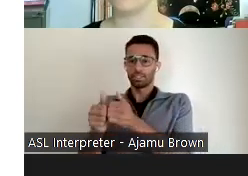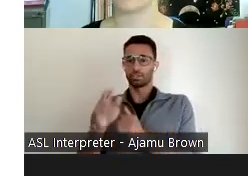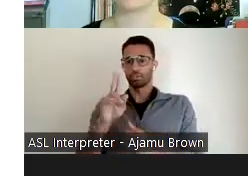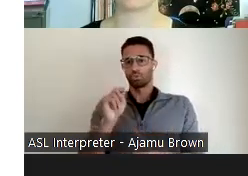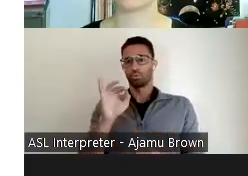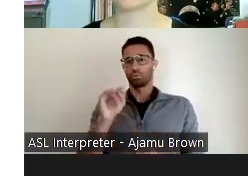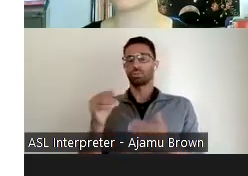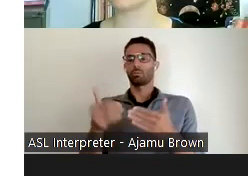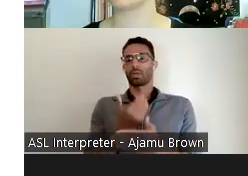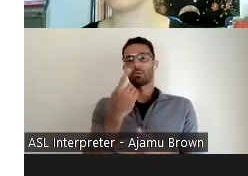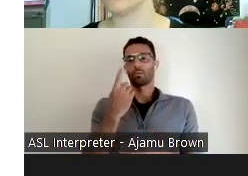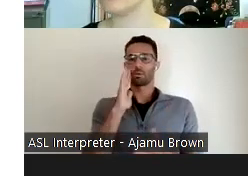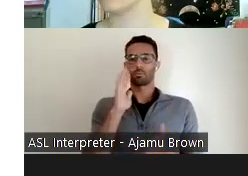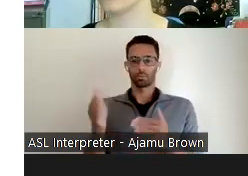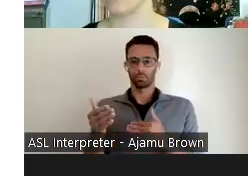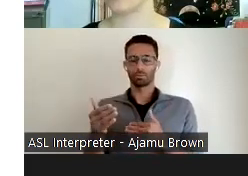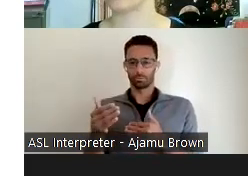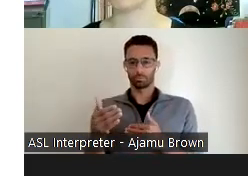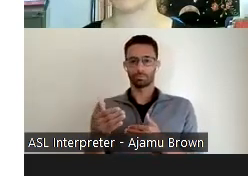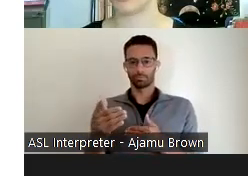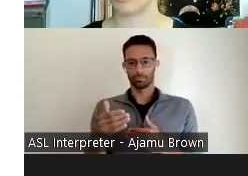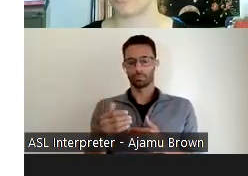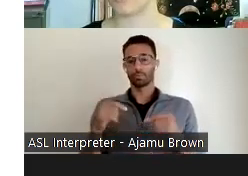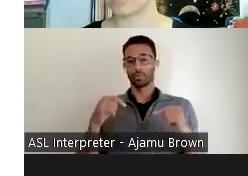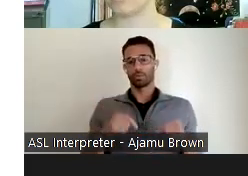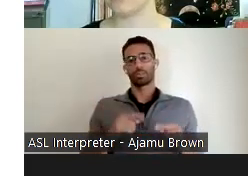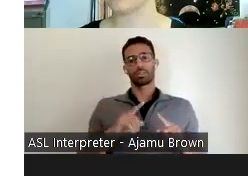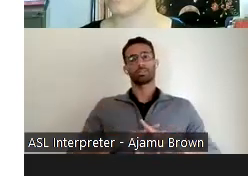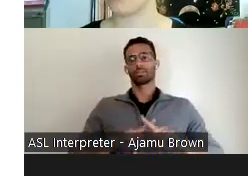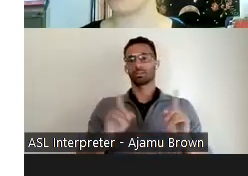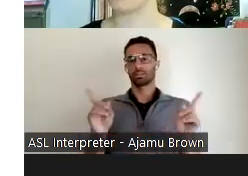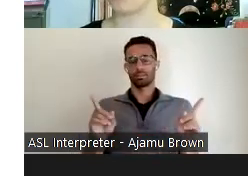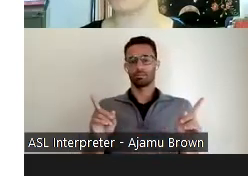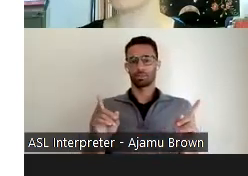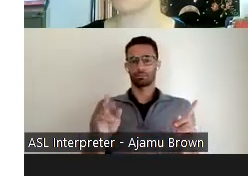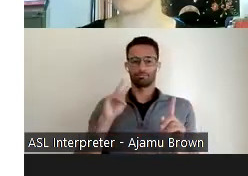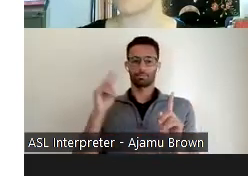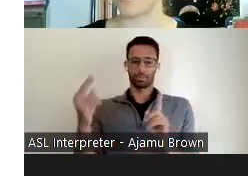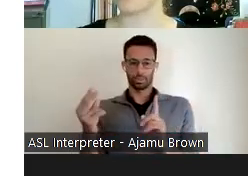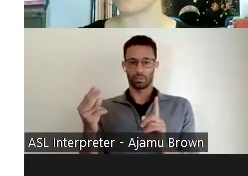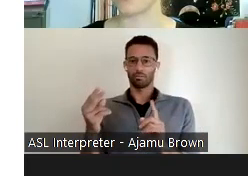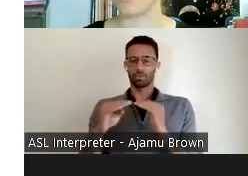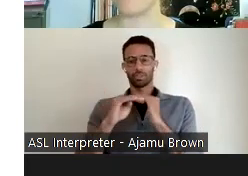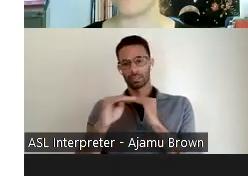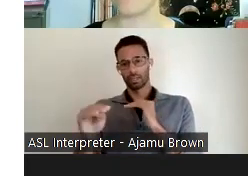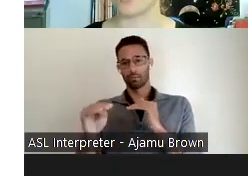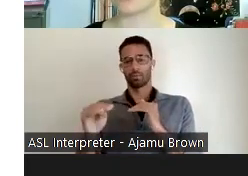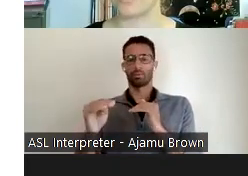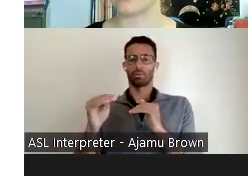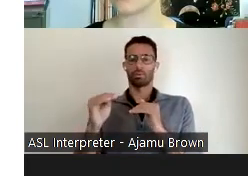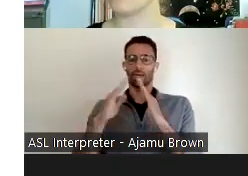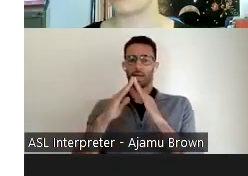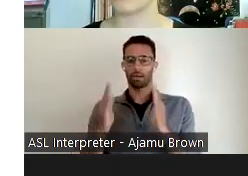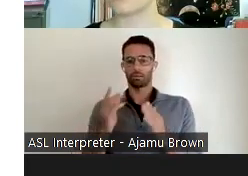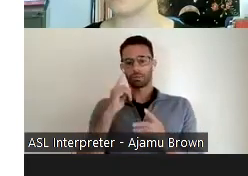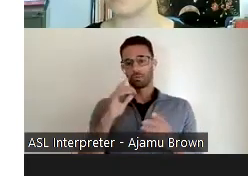unit. So this is a completely different take on securing housing, stable, permanent, supportive housing for